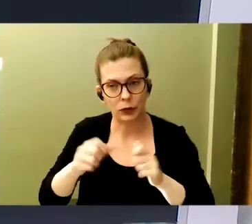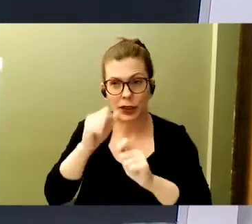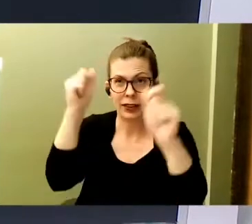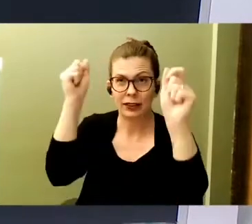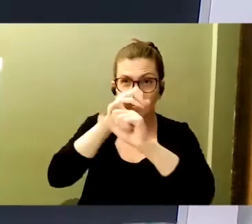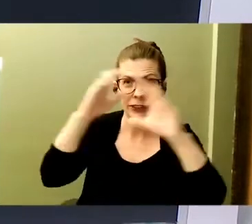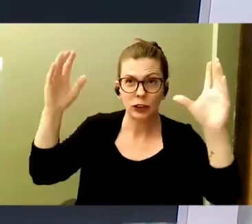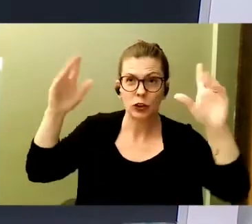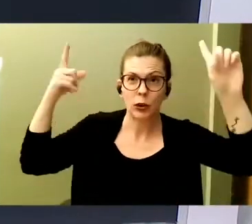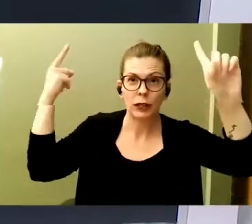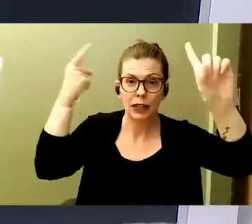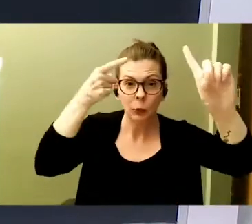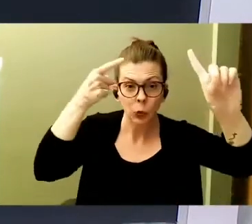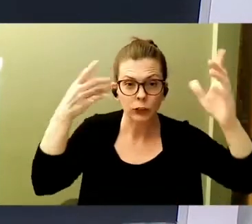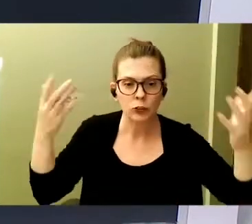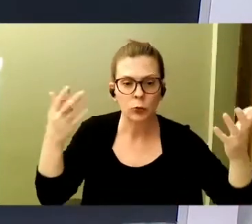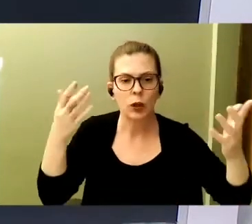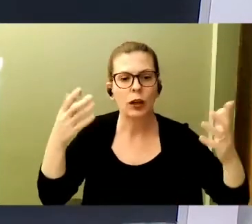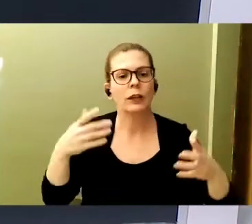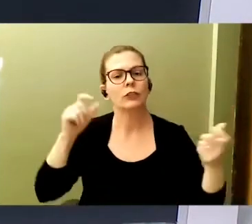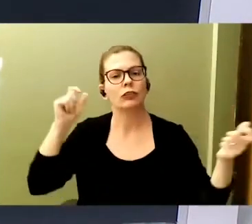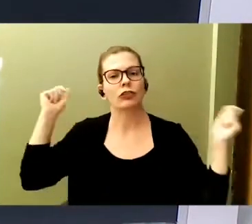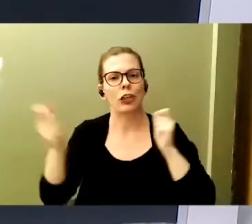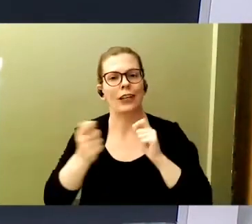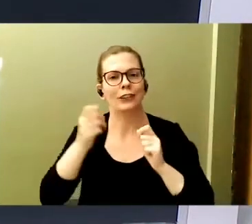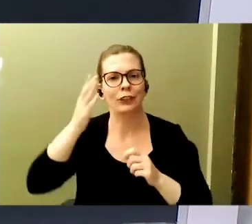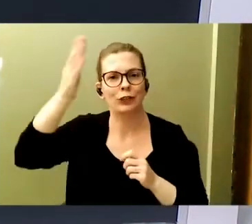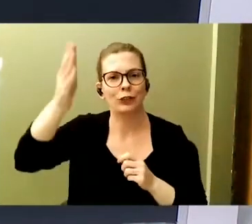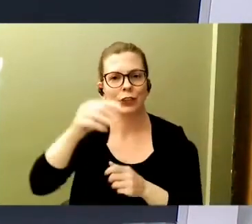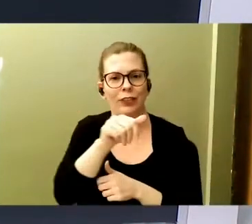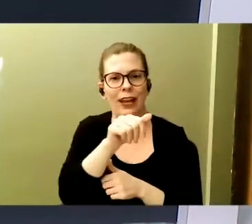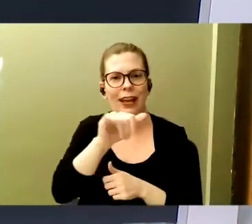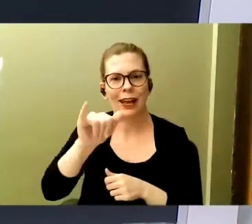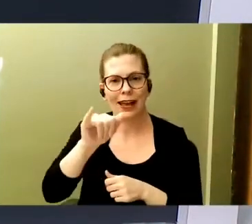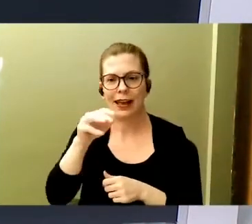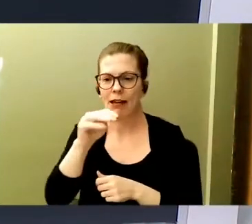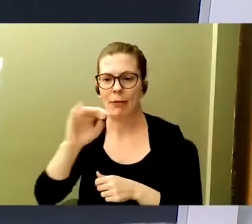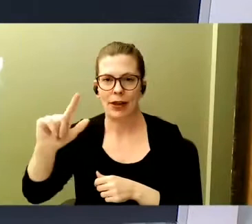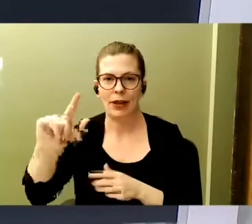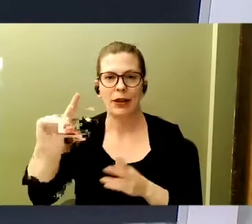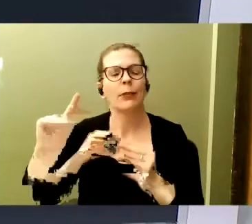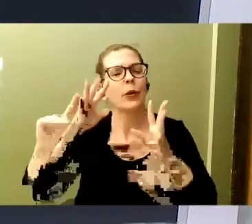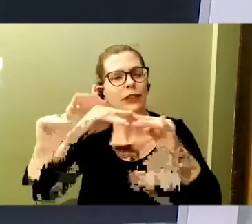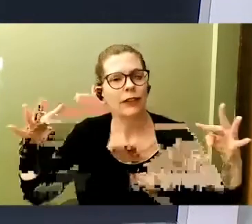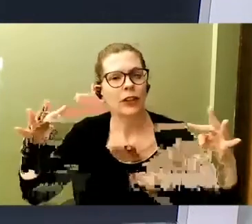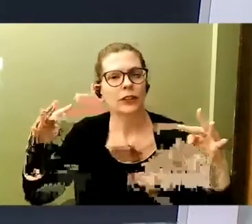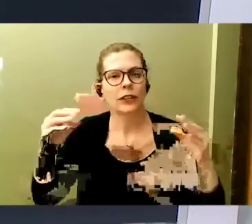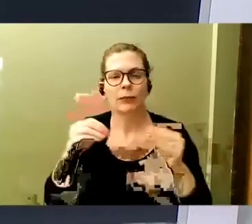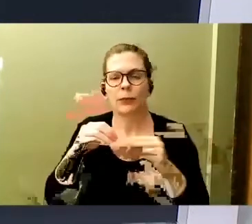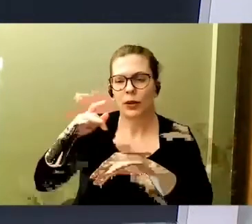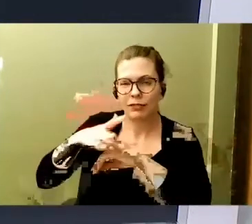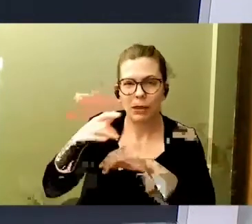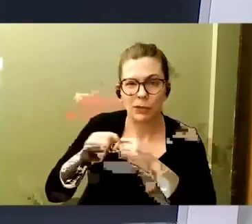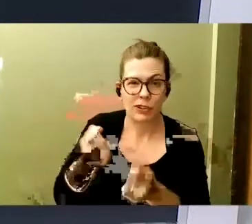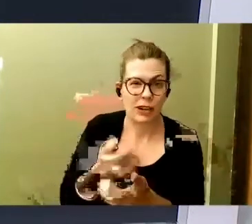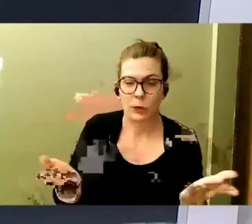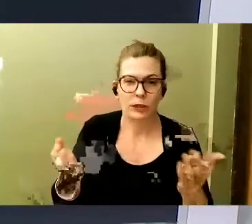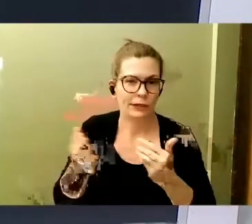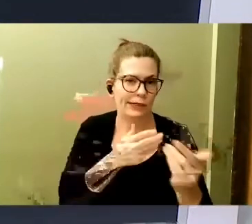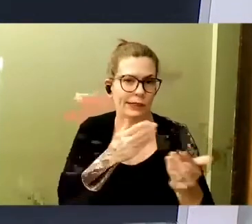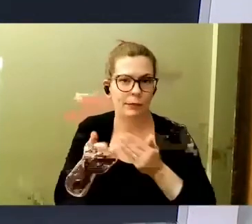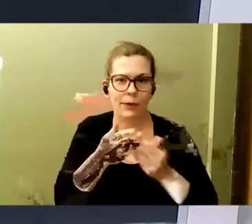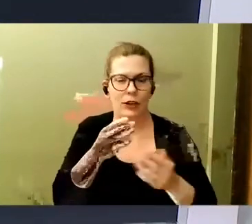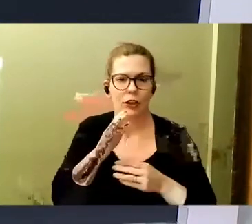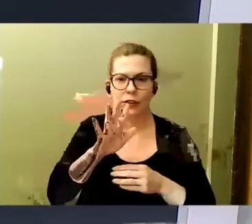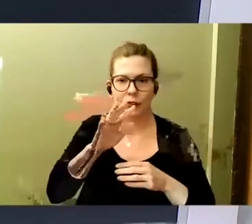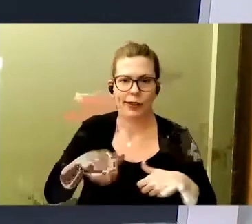making the future of AI ML more diverse, more available for everyone, regardless of their walk of life. So as long as you